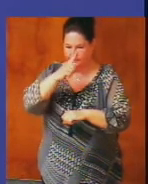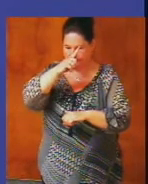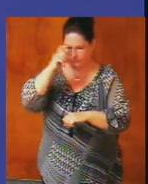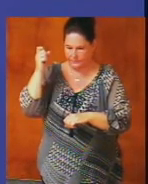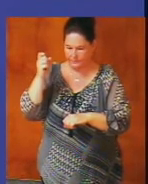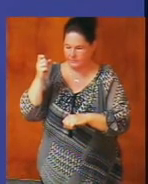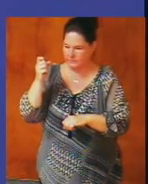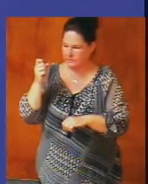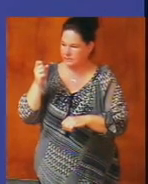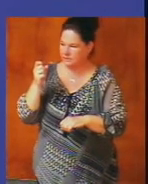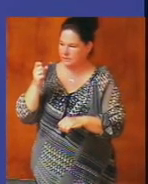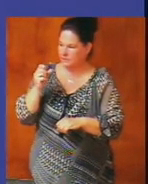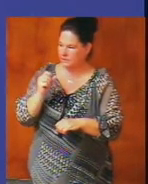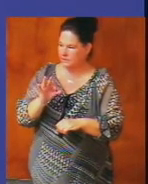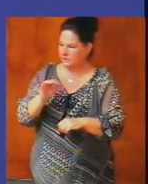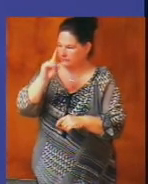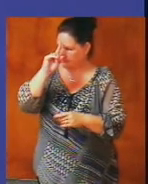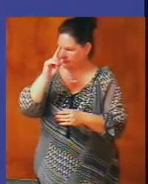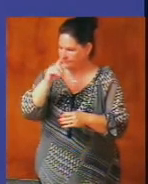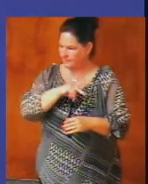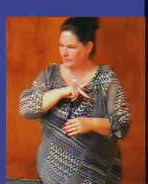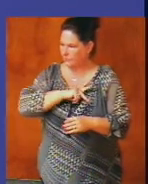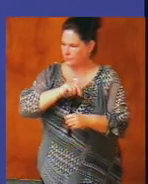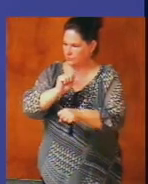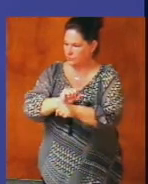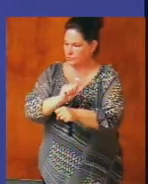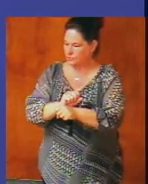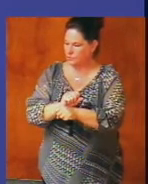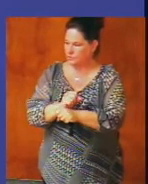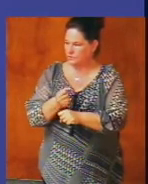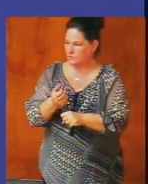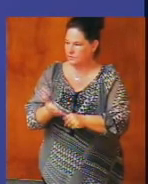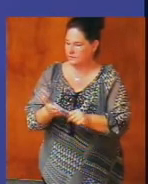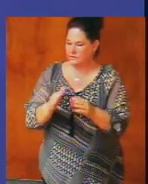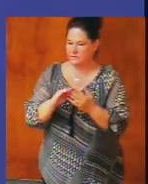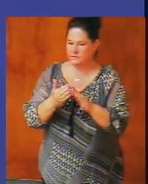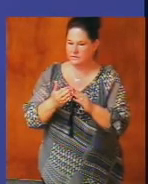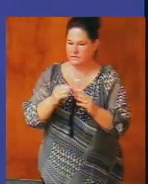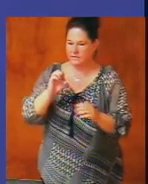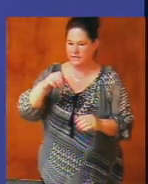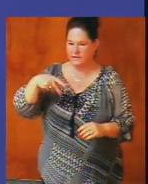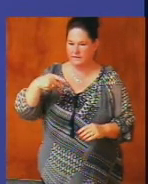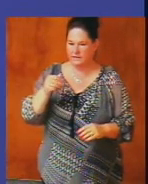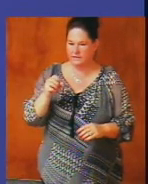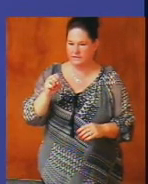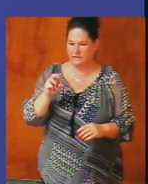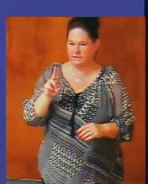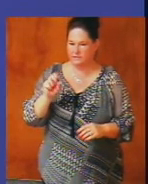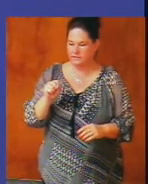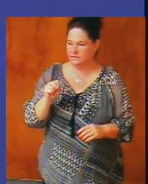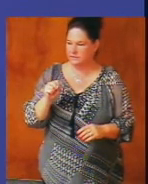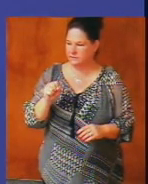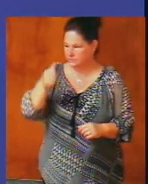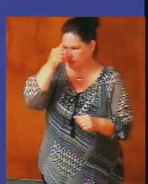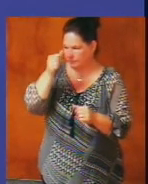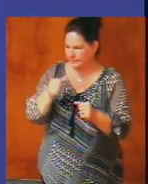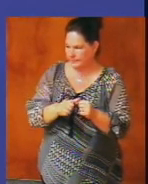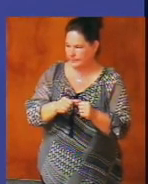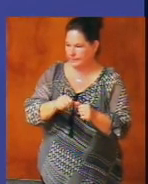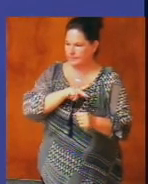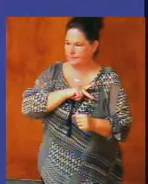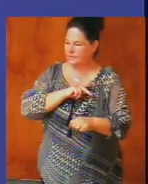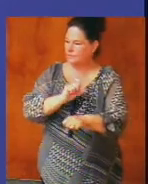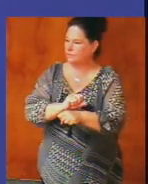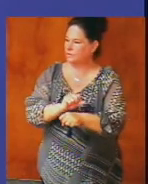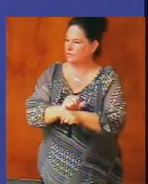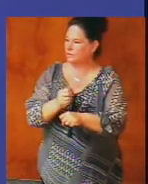result of Paul's work in the city of Ephesus. Remember that Paul worked in